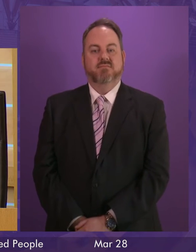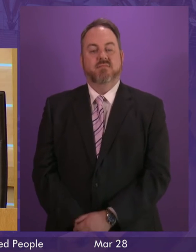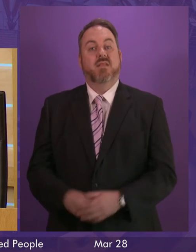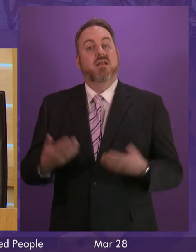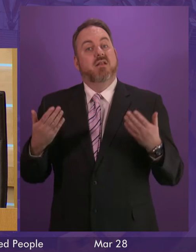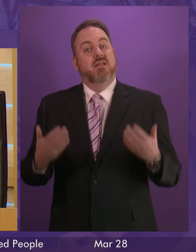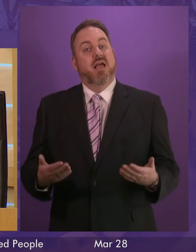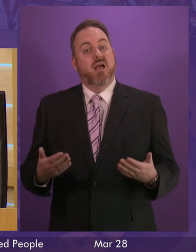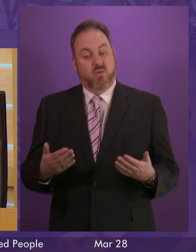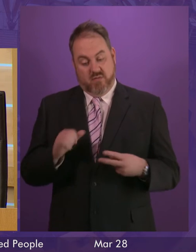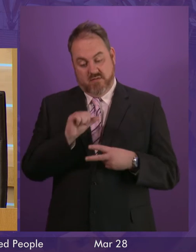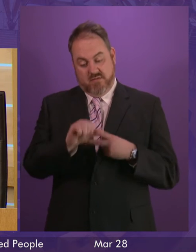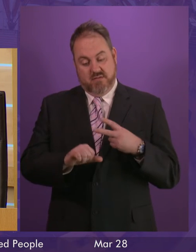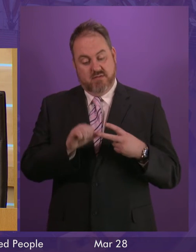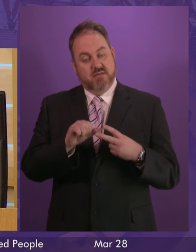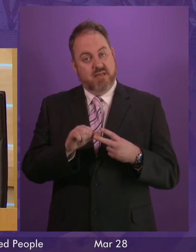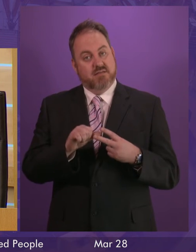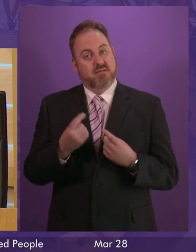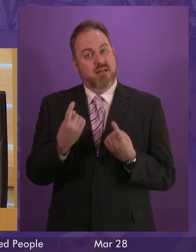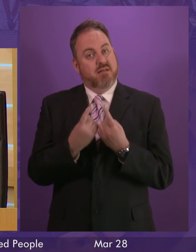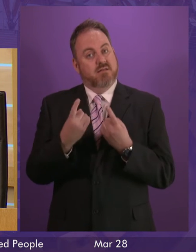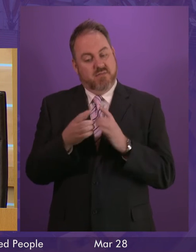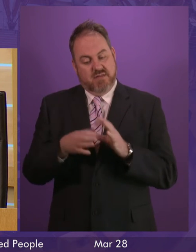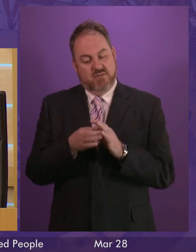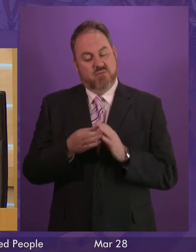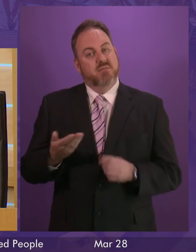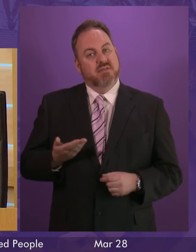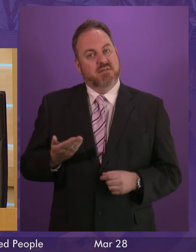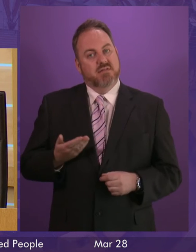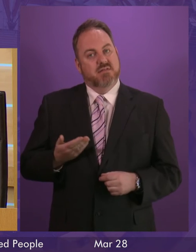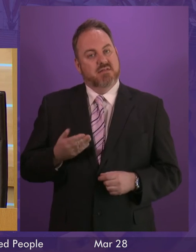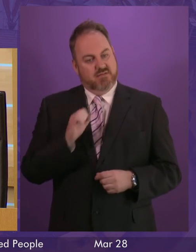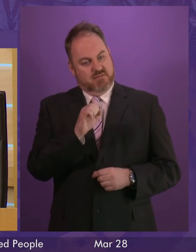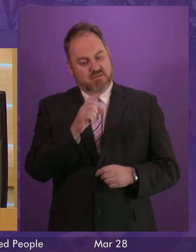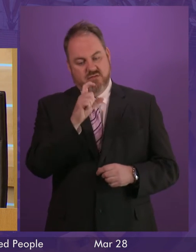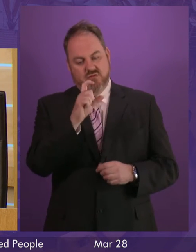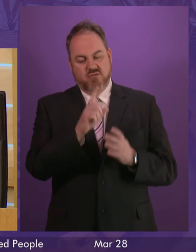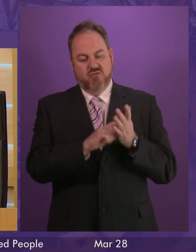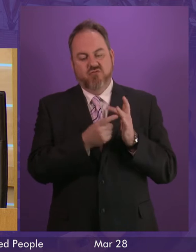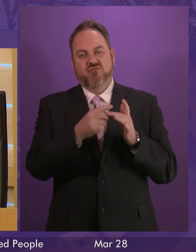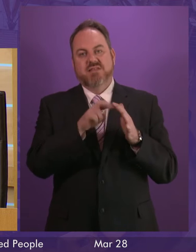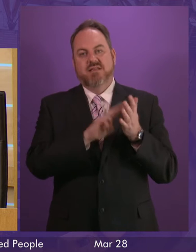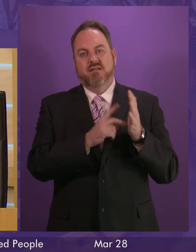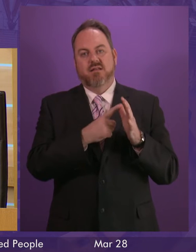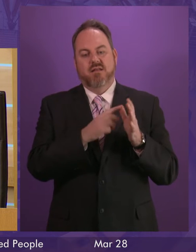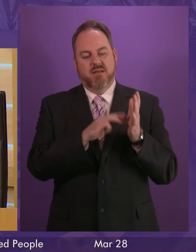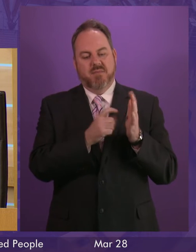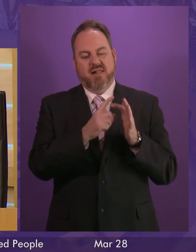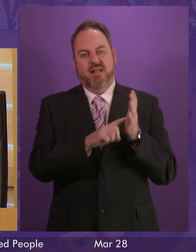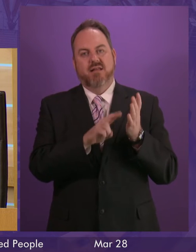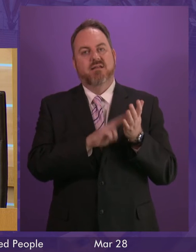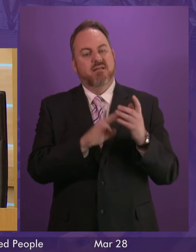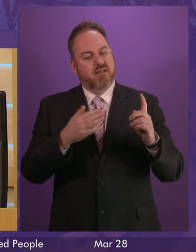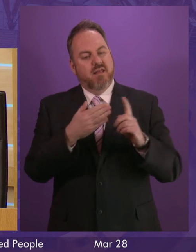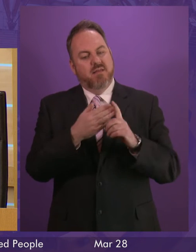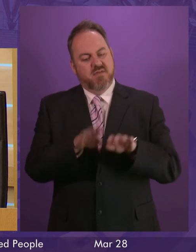The next item of business is the debate on motion 16593 in the name of Christina McKelvey. On progressing towards a fairer Scotland for disabled